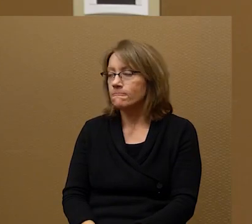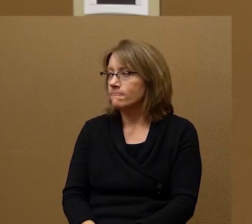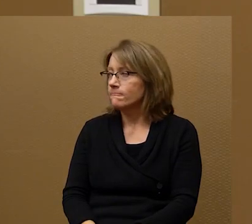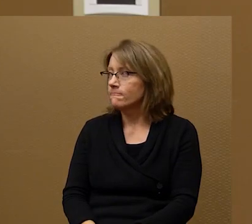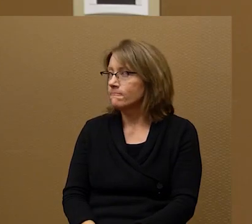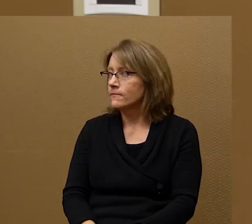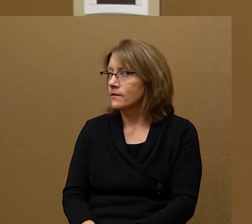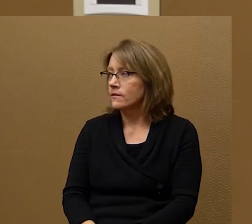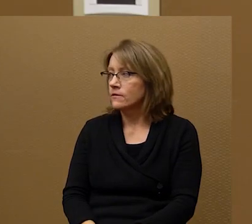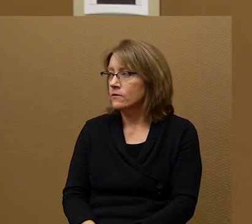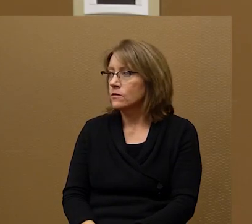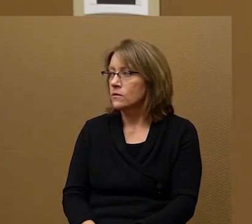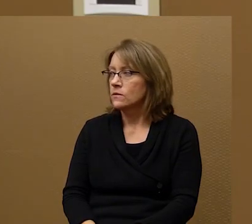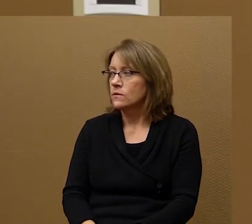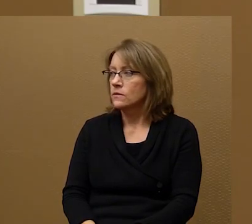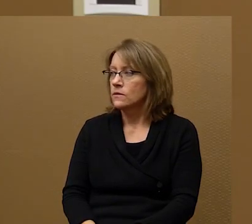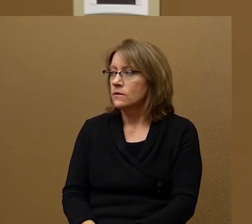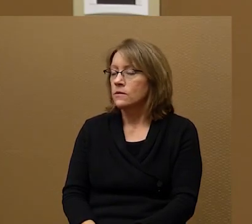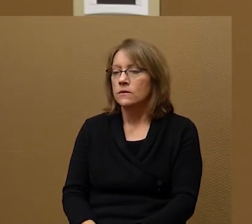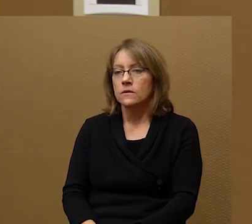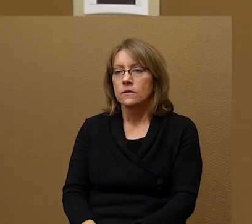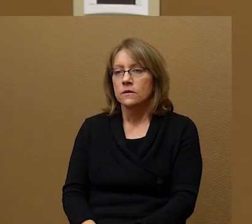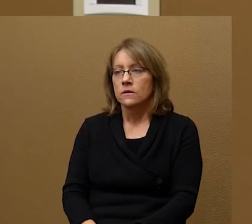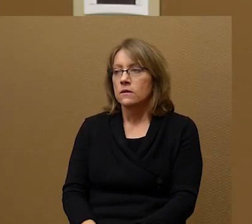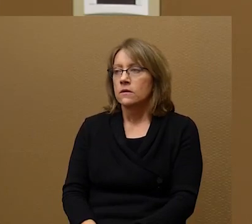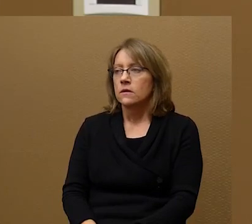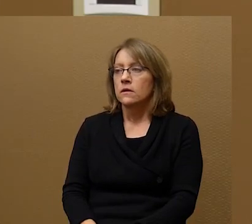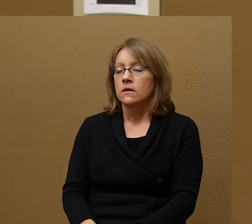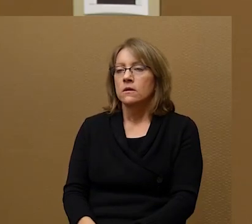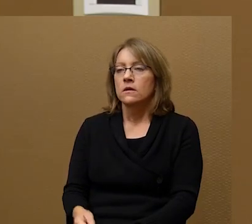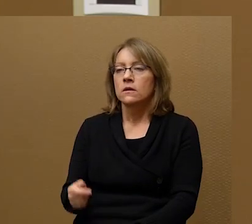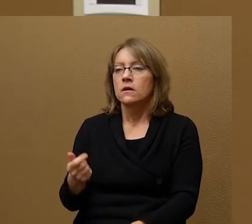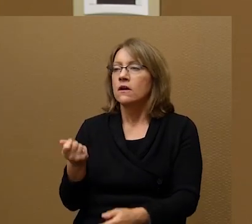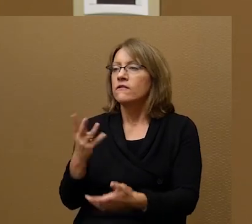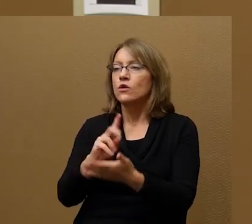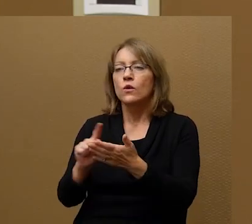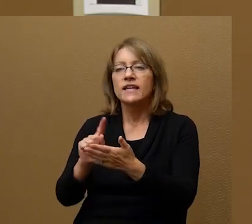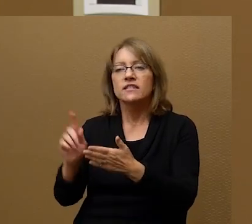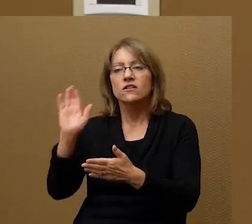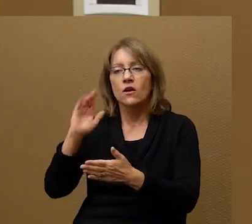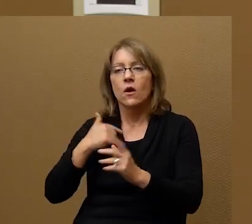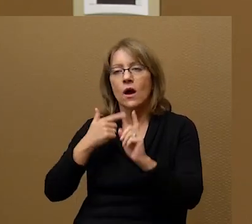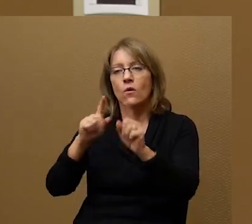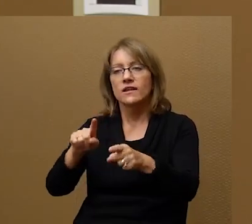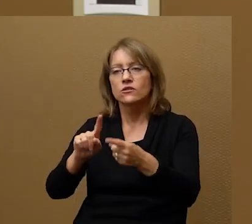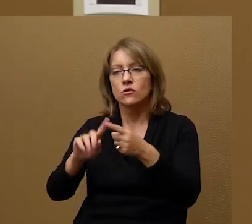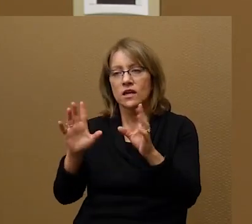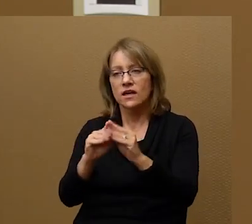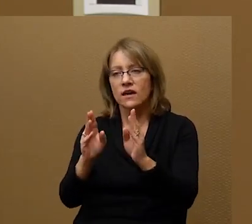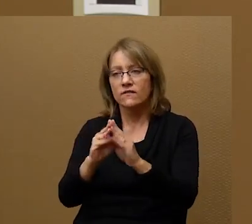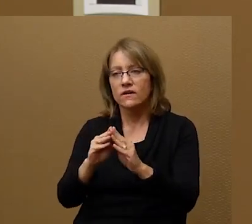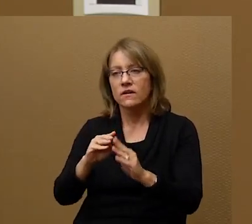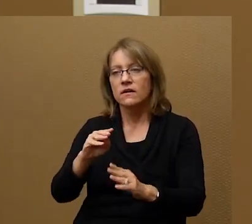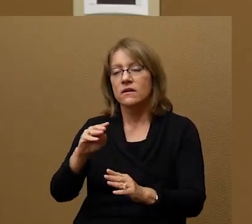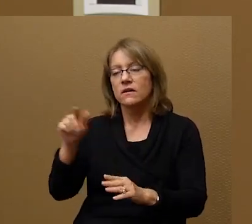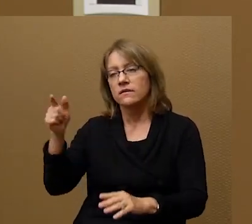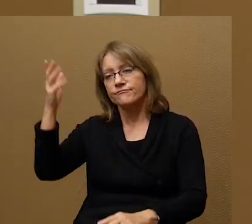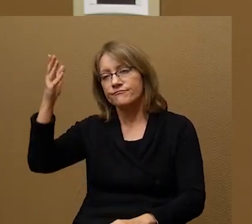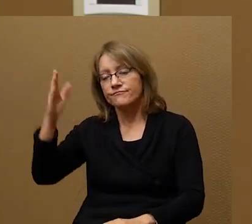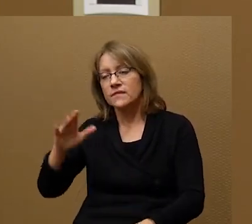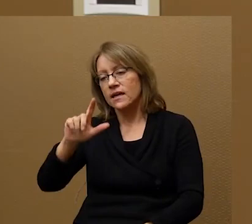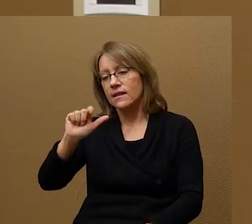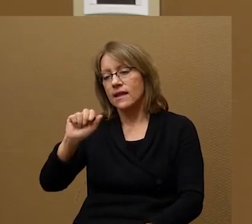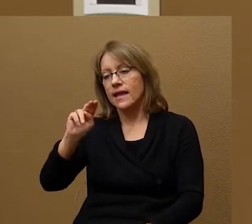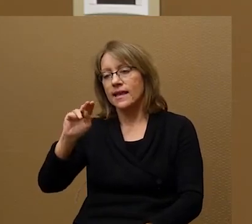So I was at the same conference that I was at a few weeks ago by Lanny Lawson. She did